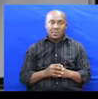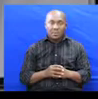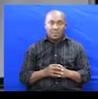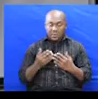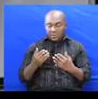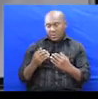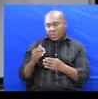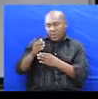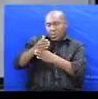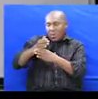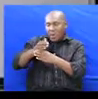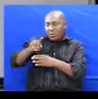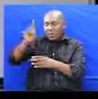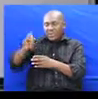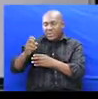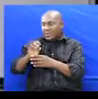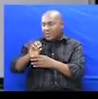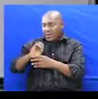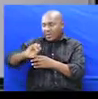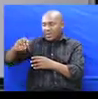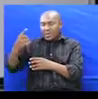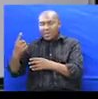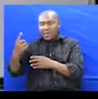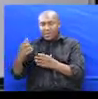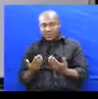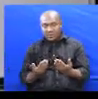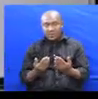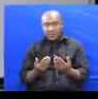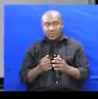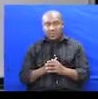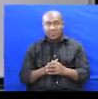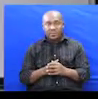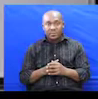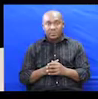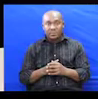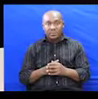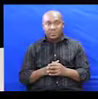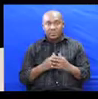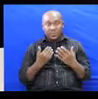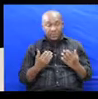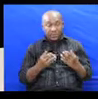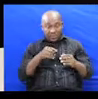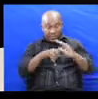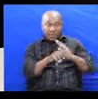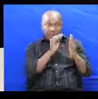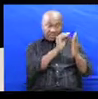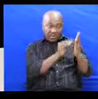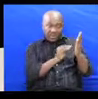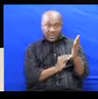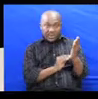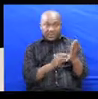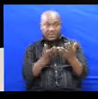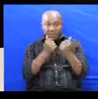what about this 400 centimeter cubic in decimeter cubic? Then in mathematics, you are supposed